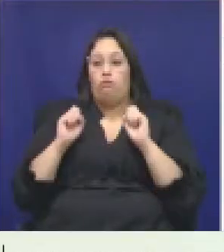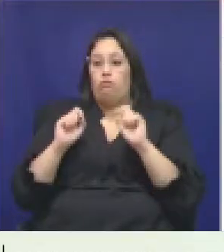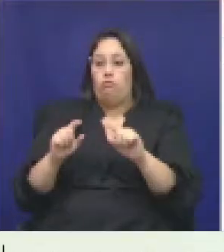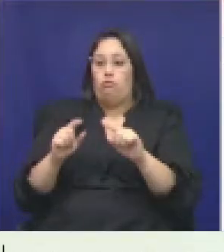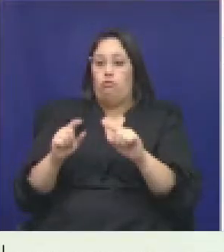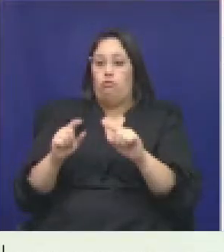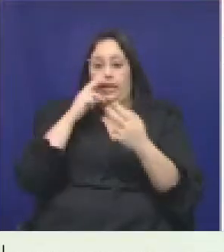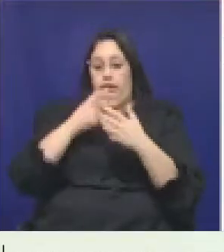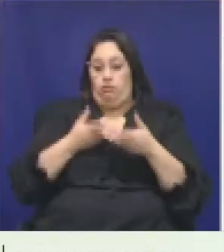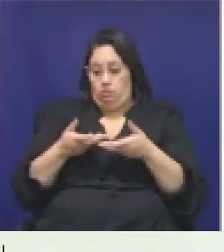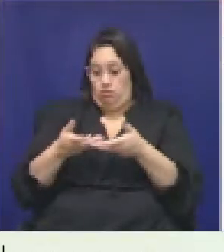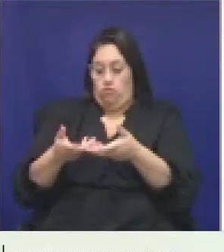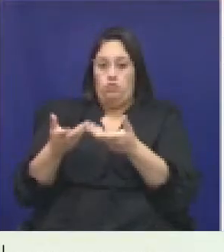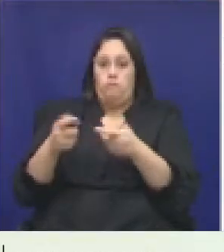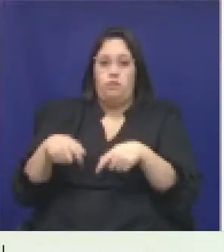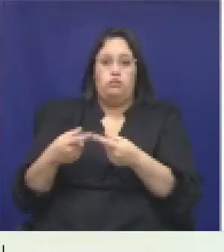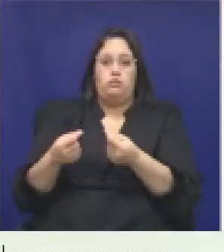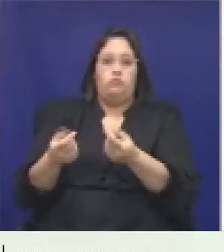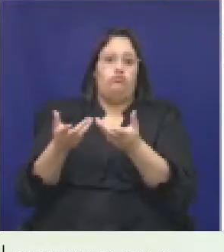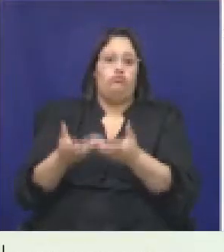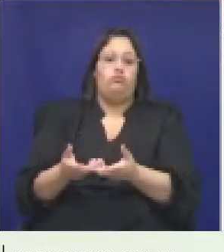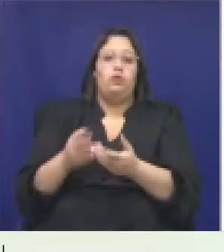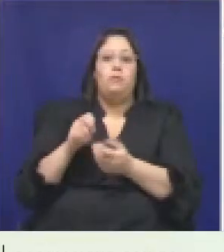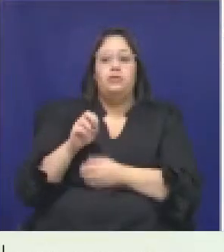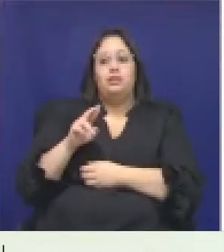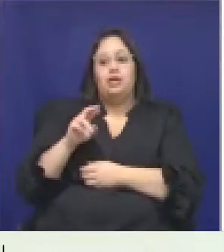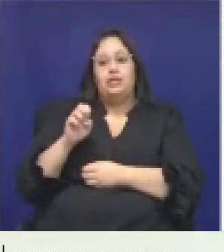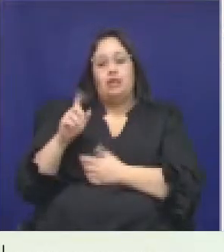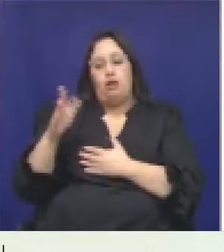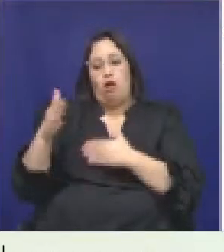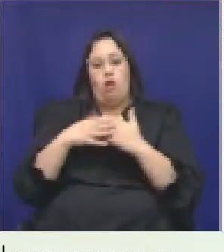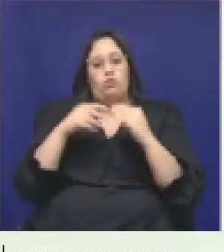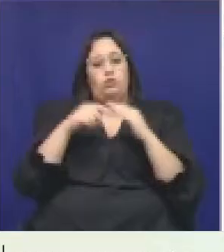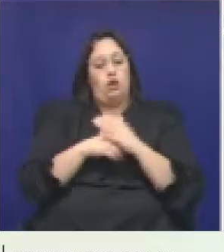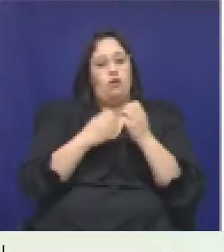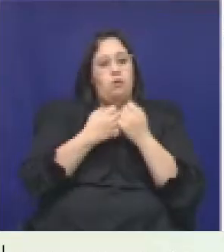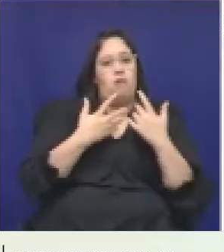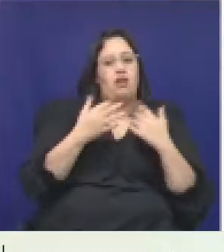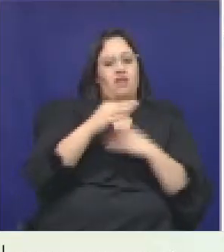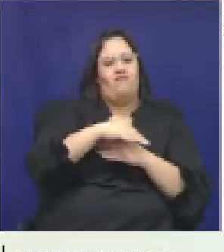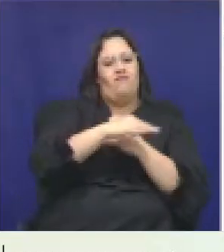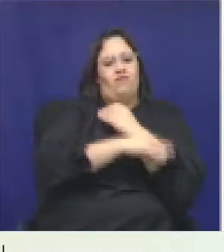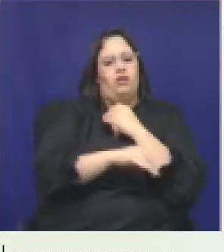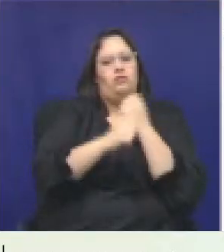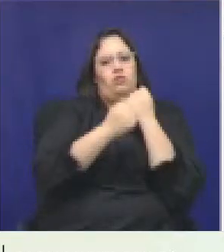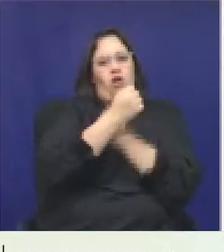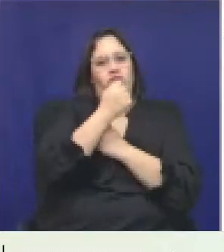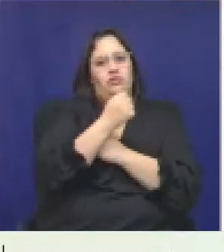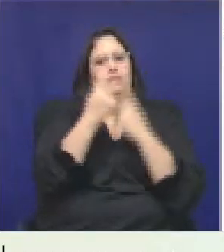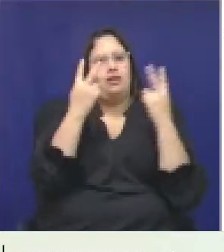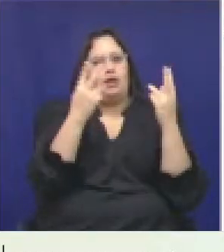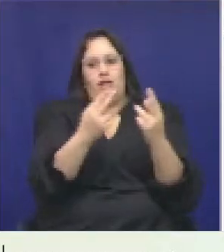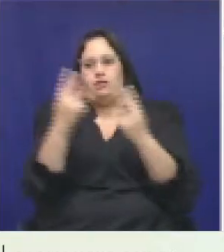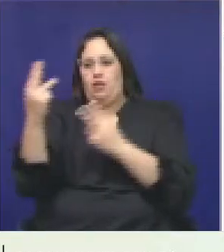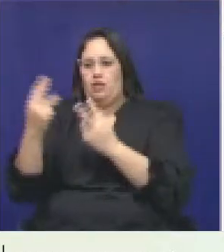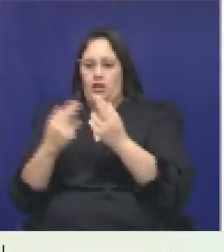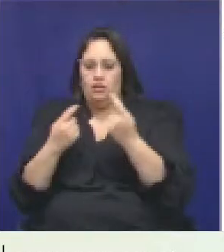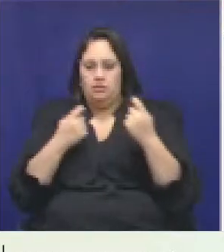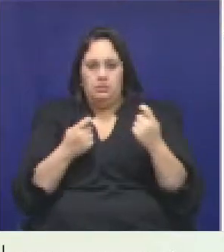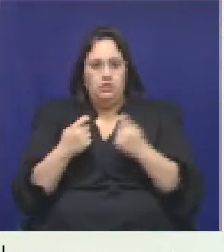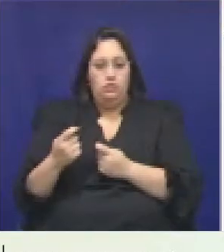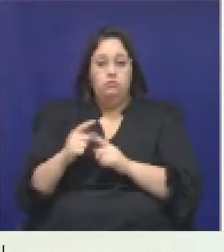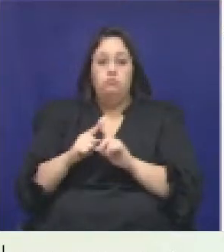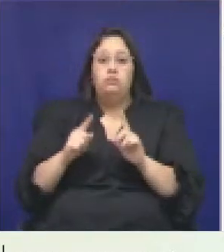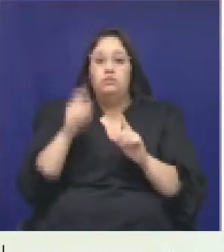have. Mr. Risenga and his team have closed down a number of field offices and cut expenses as far as possible.